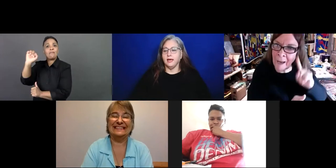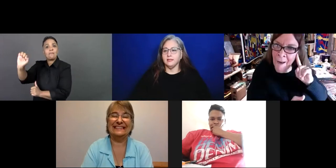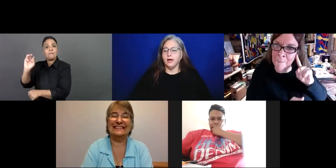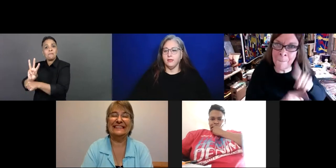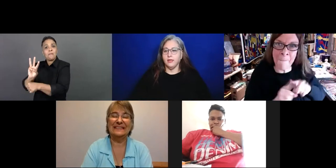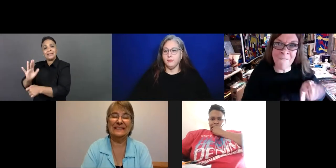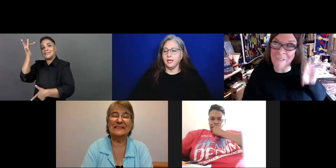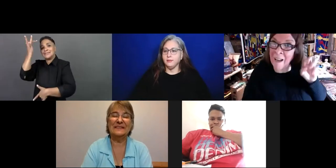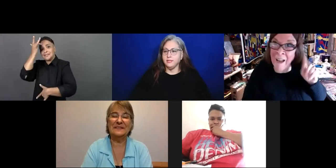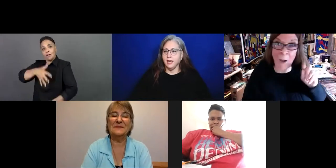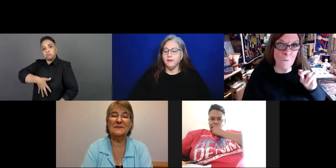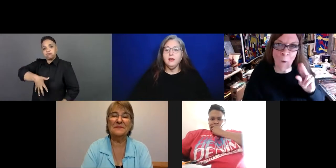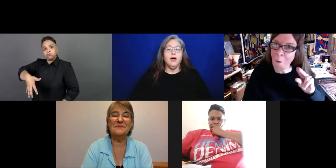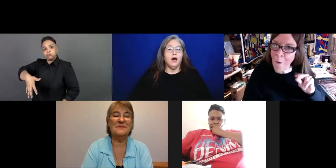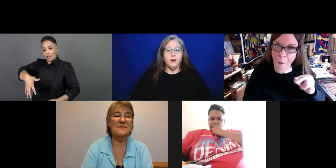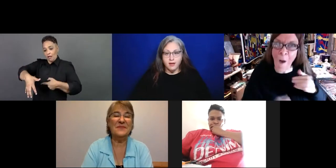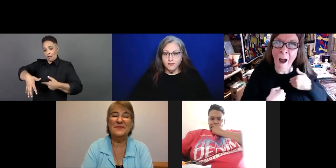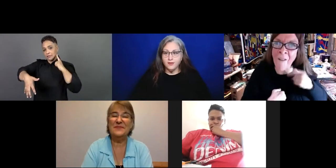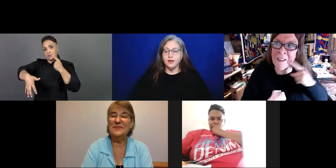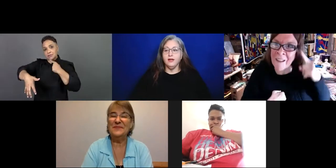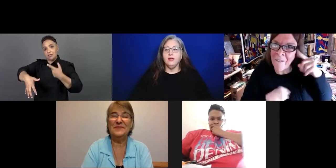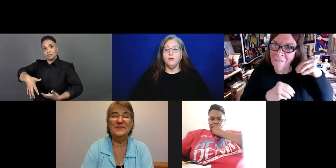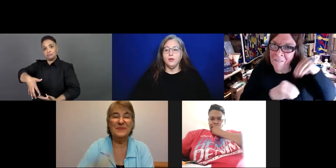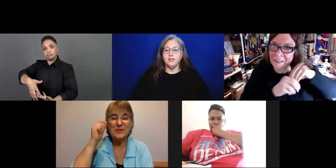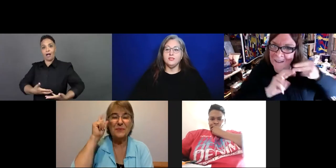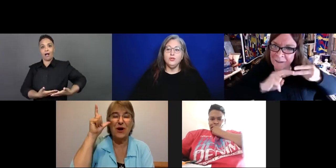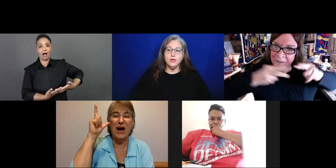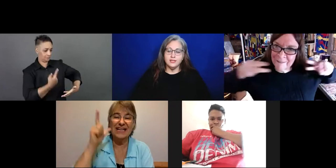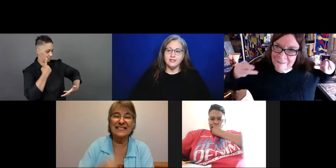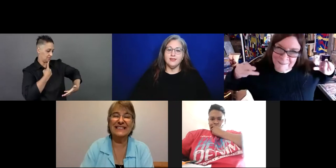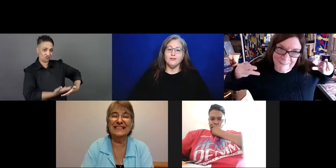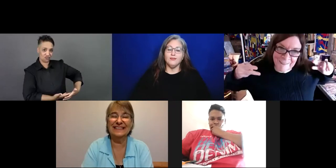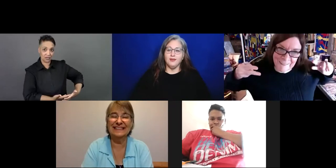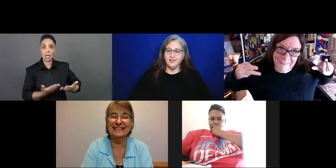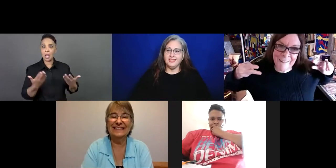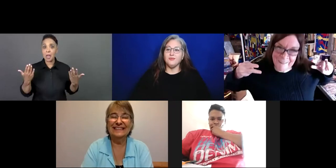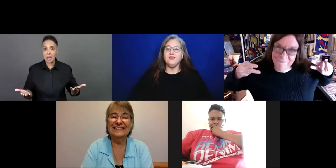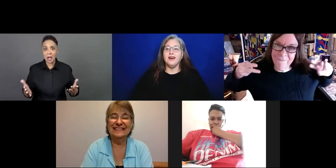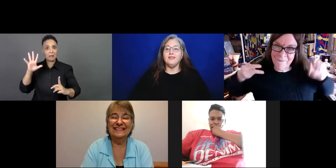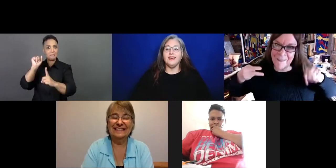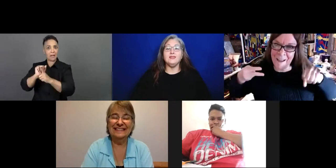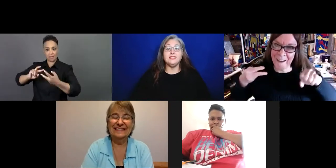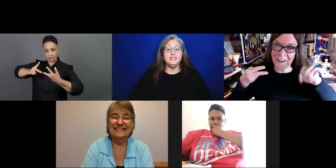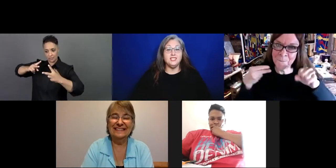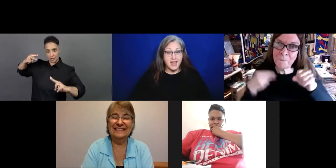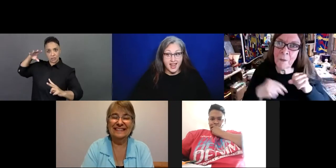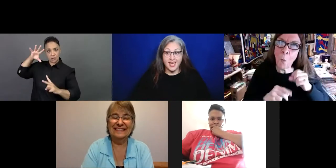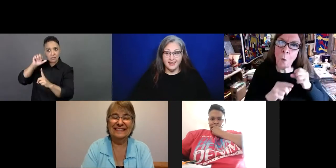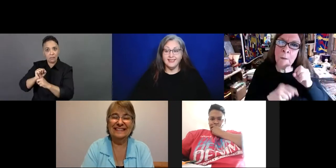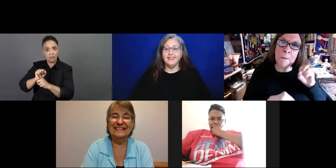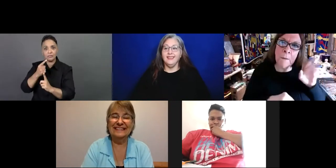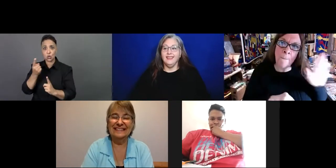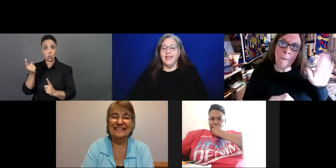and that's how they became deaf. However, with this newest revelation, we found that it's